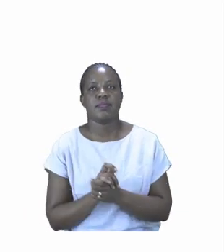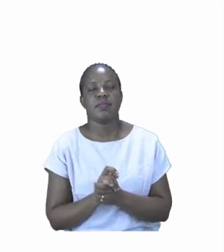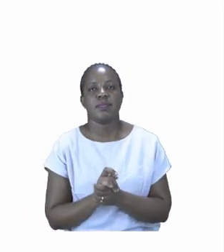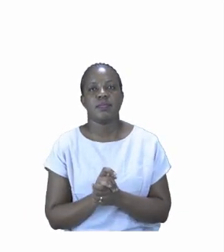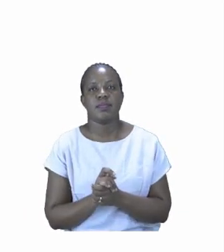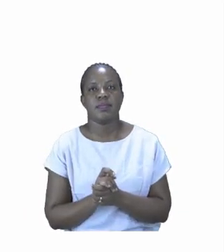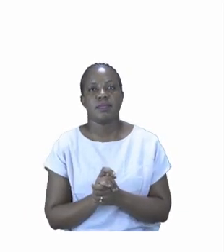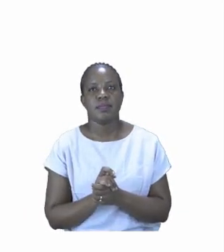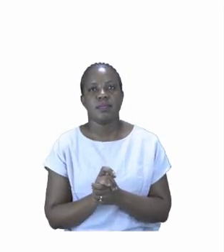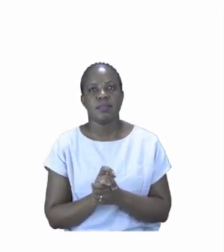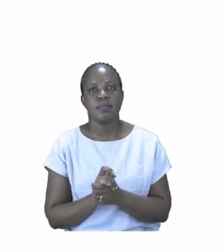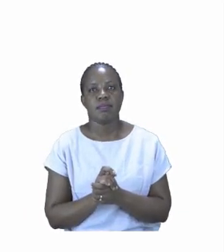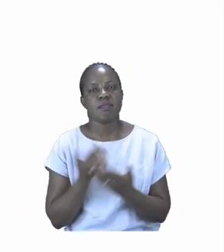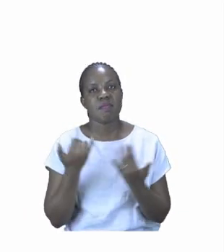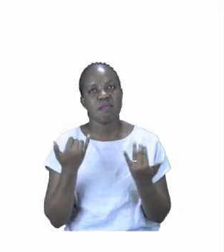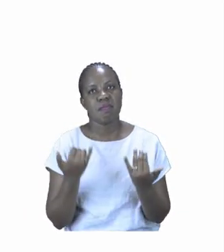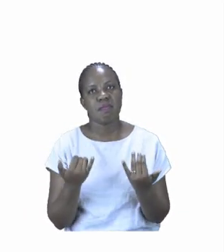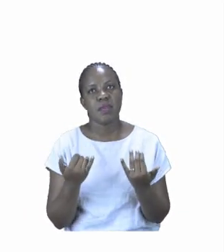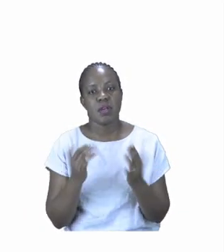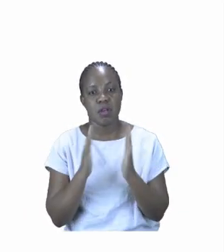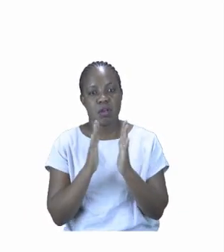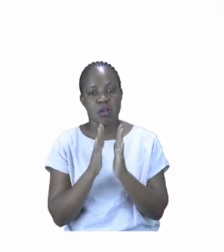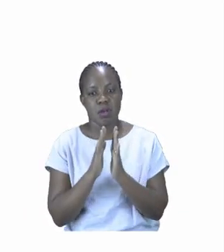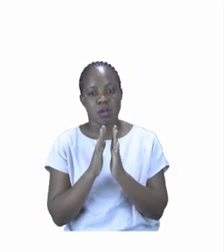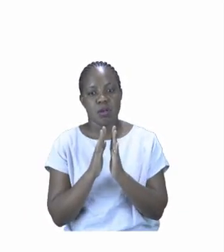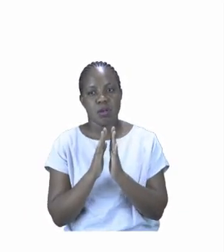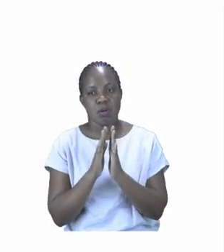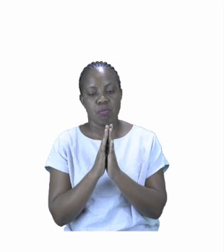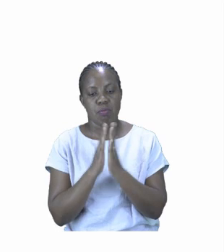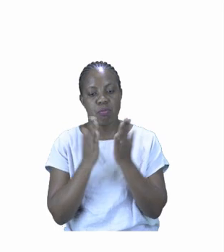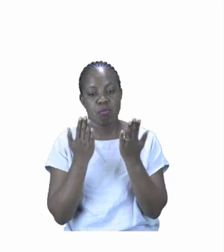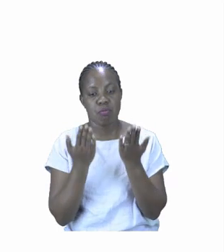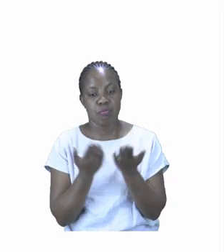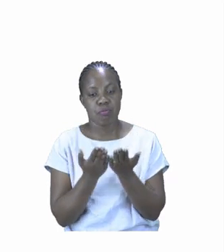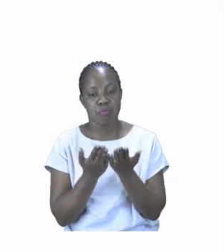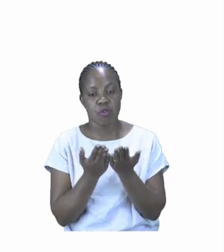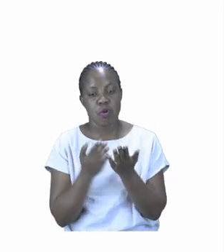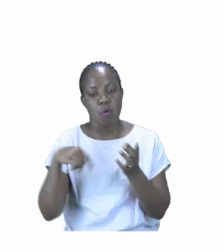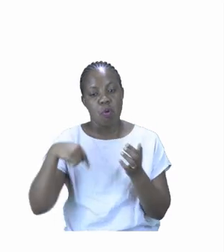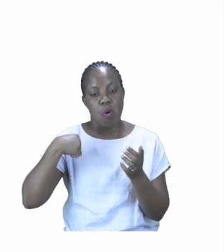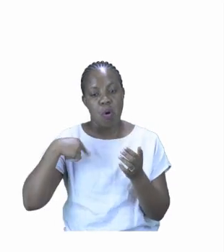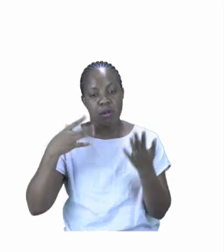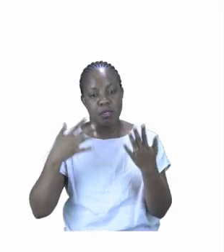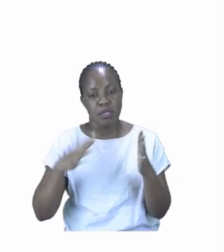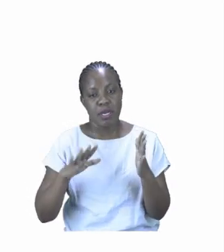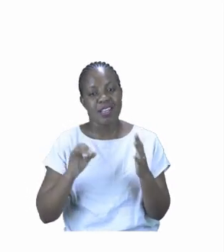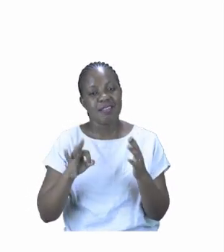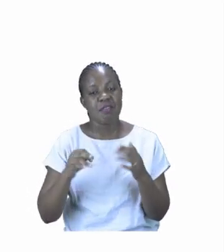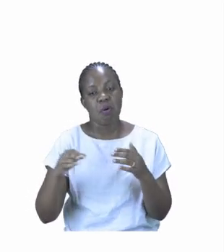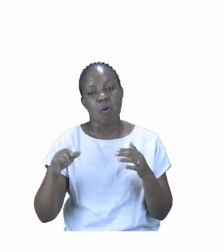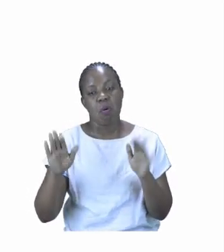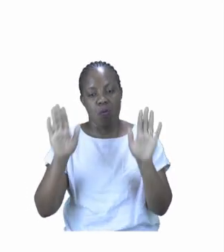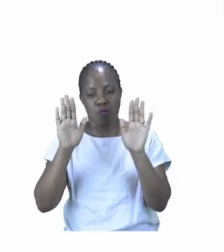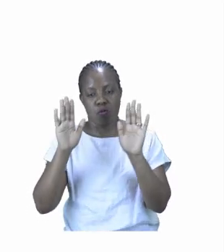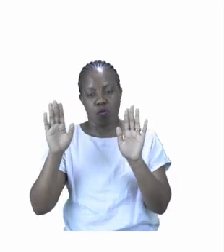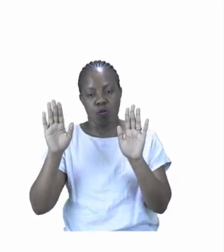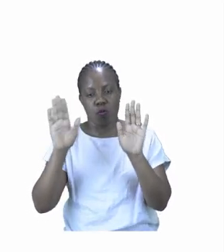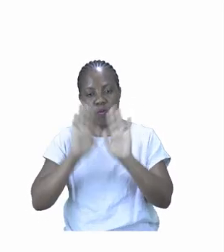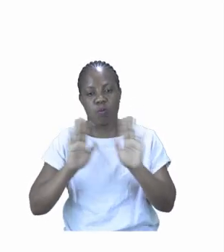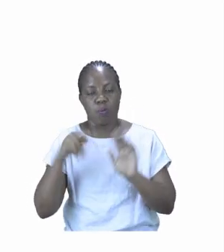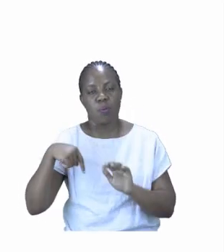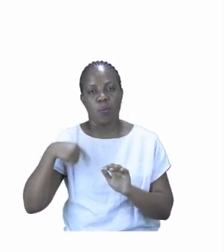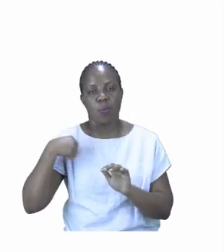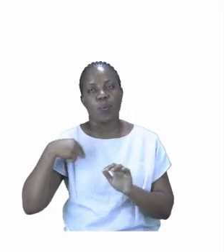it's okay if you do not have a white color. The next thing that you're going to do is draw